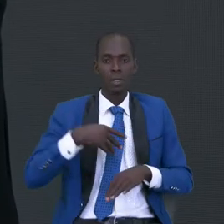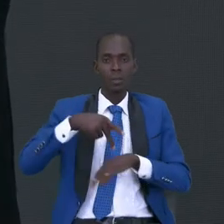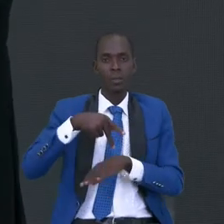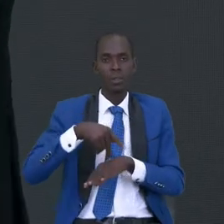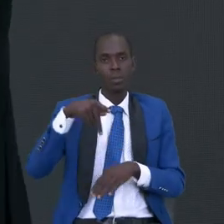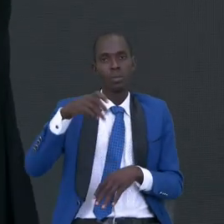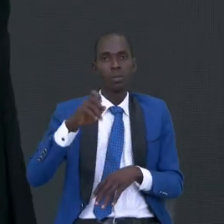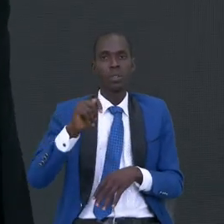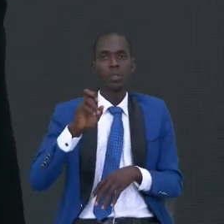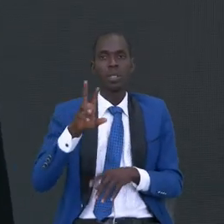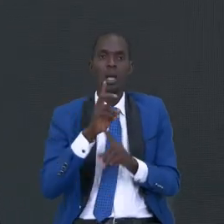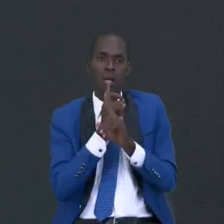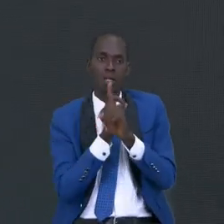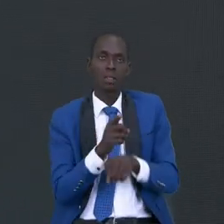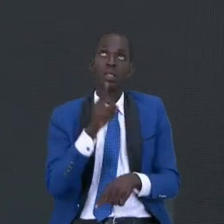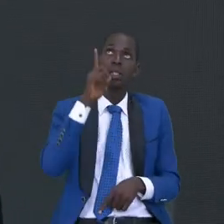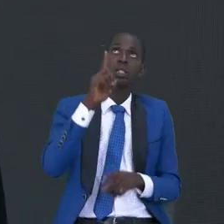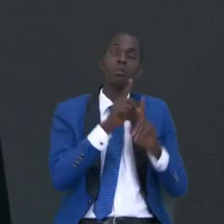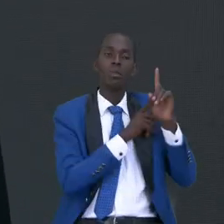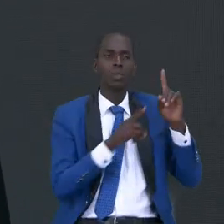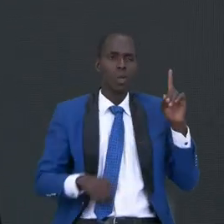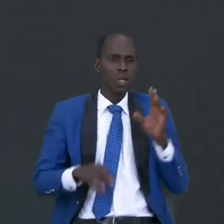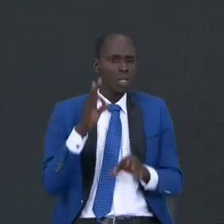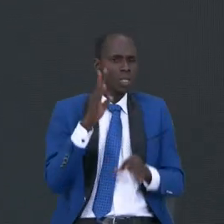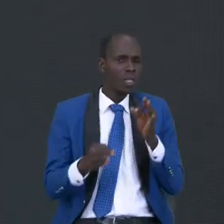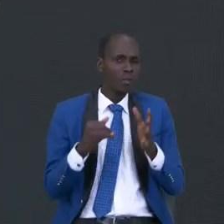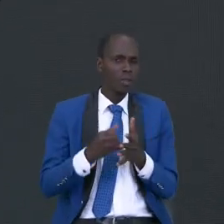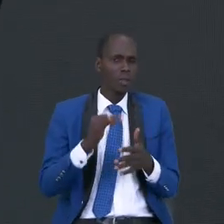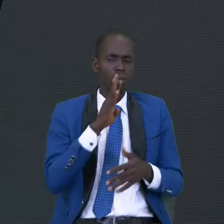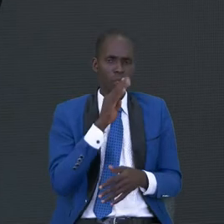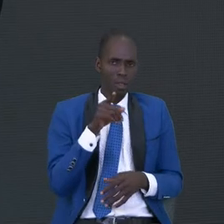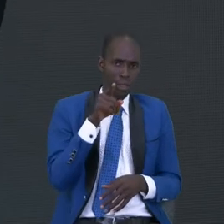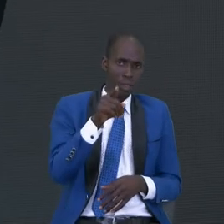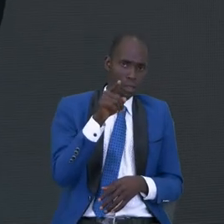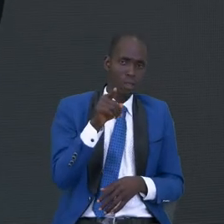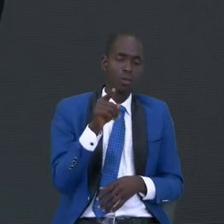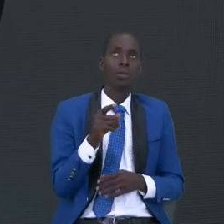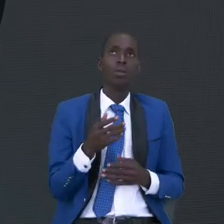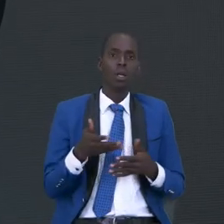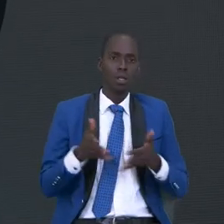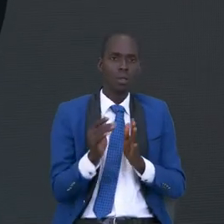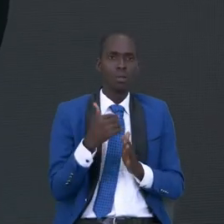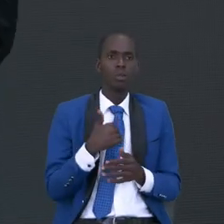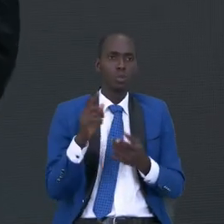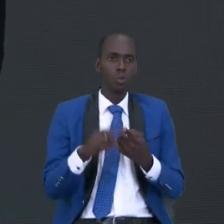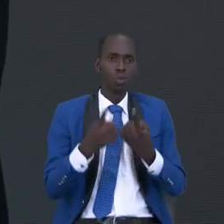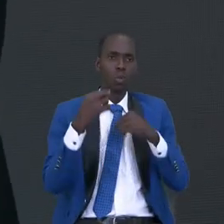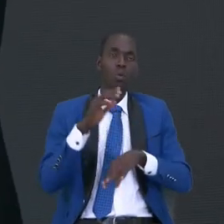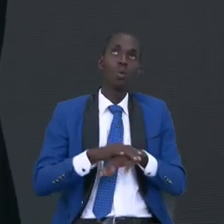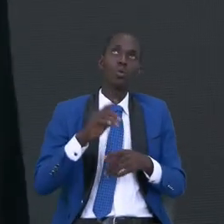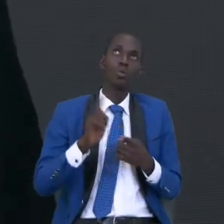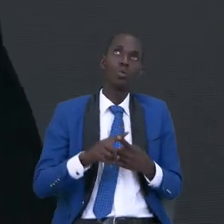Lord, if it be thou, bid me come unto thee on the